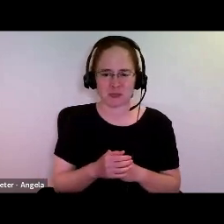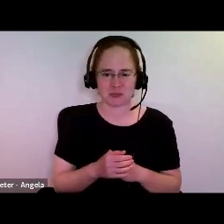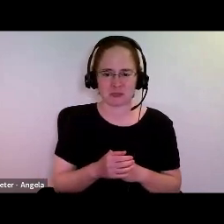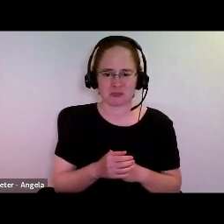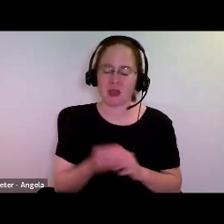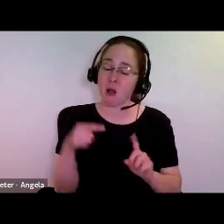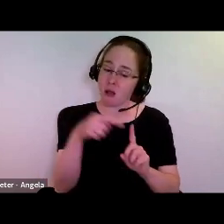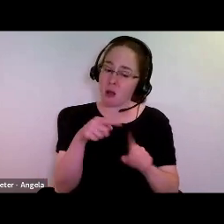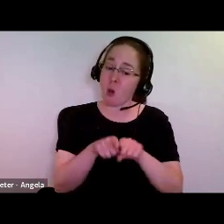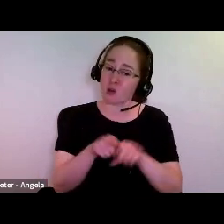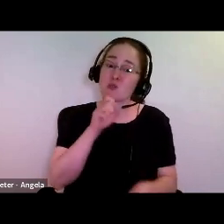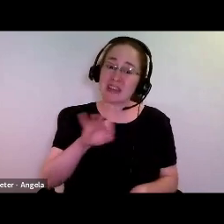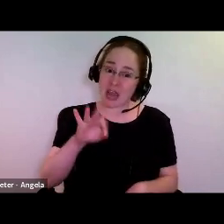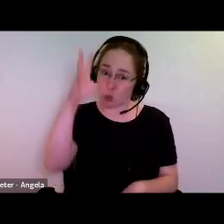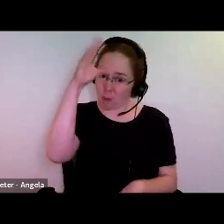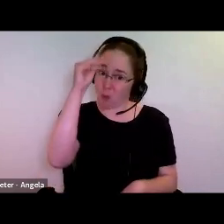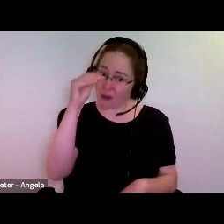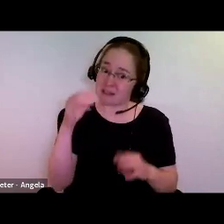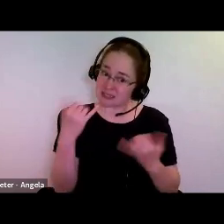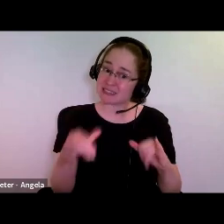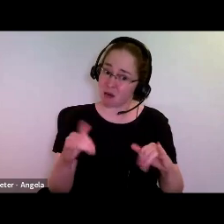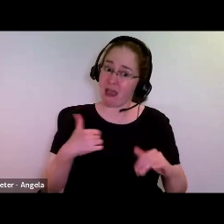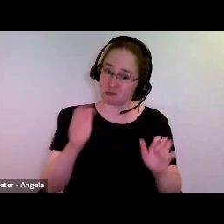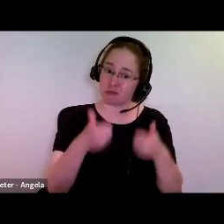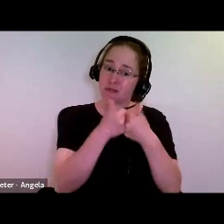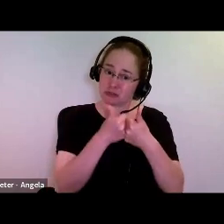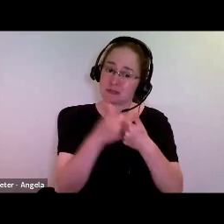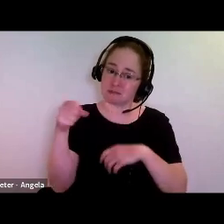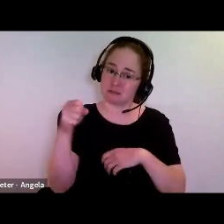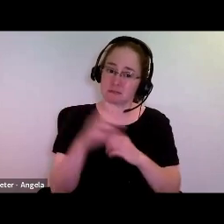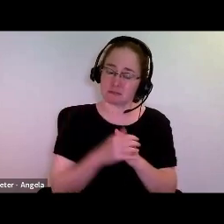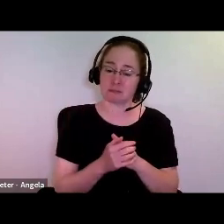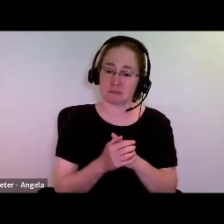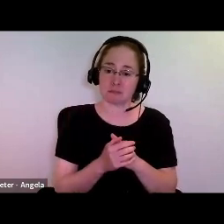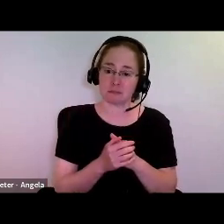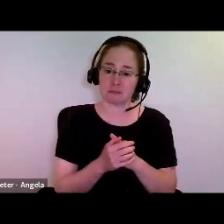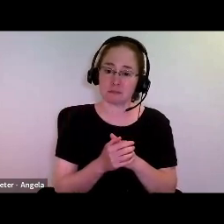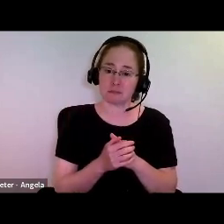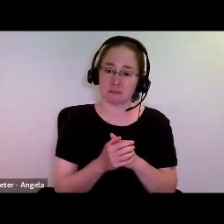He is also a 9-year-old boy who continues to have challenges.